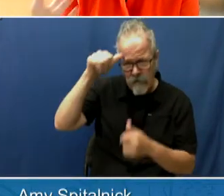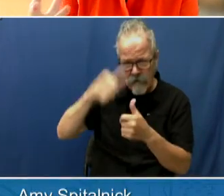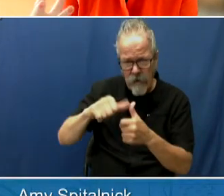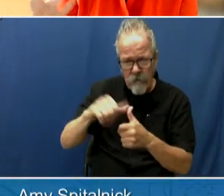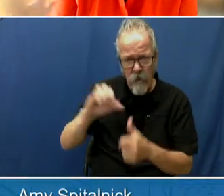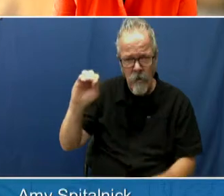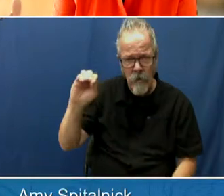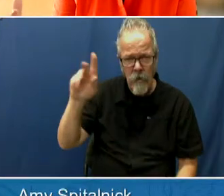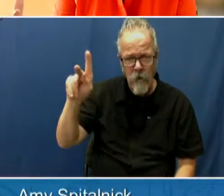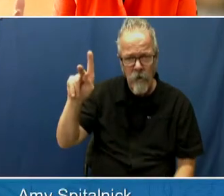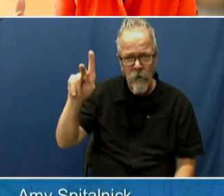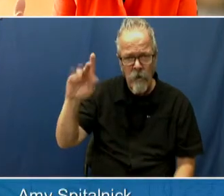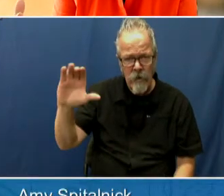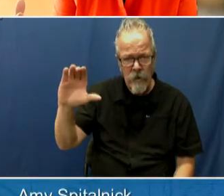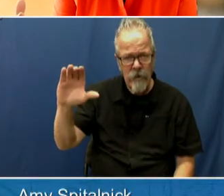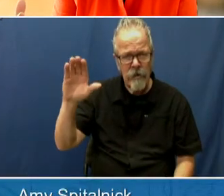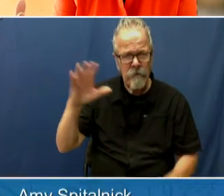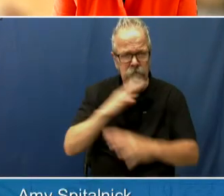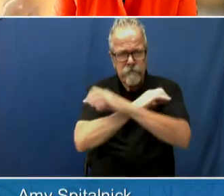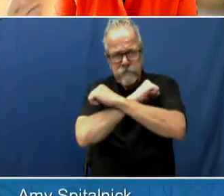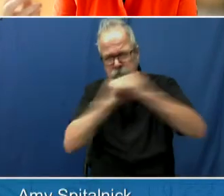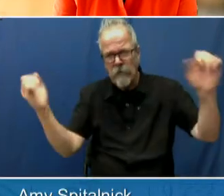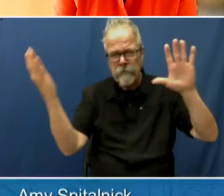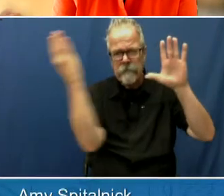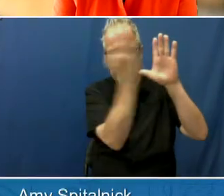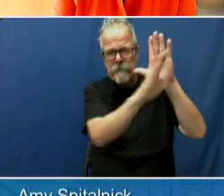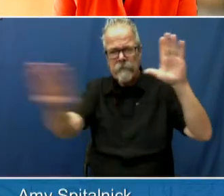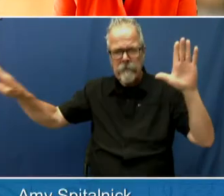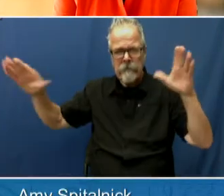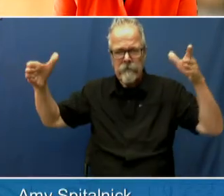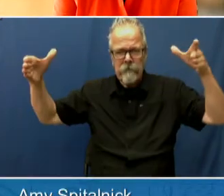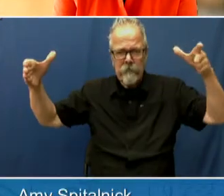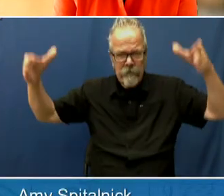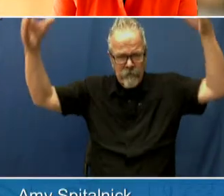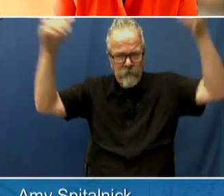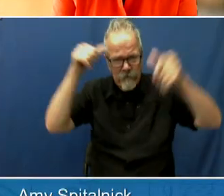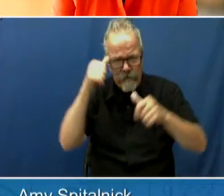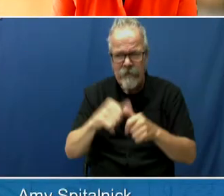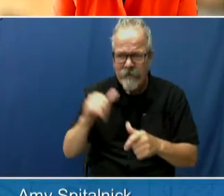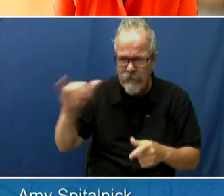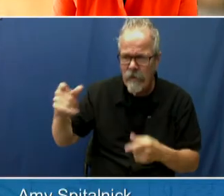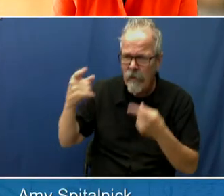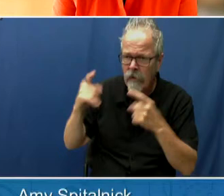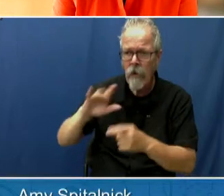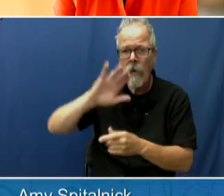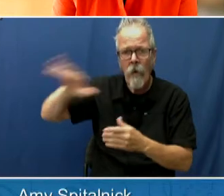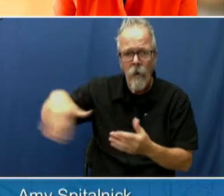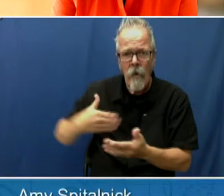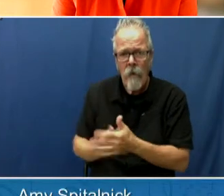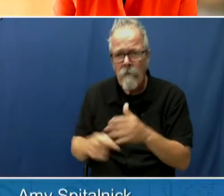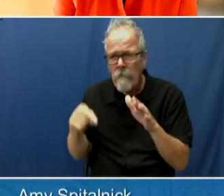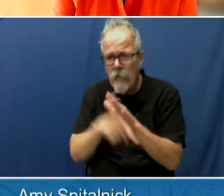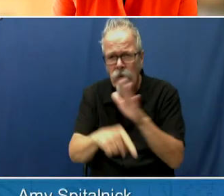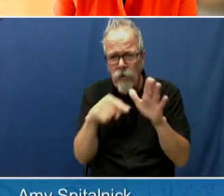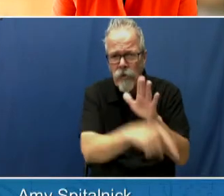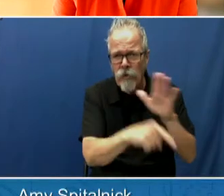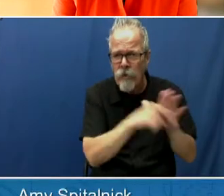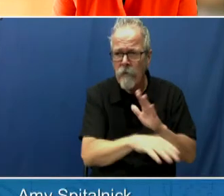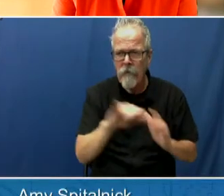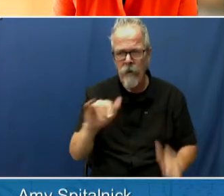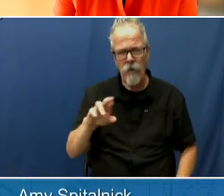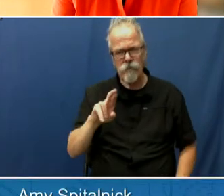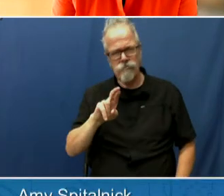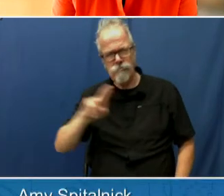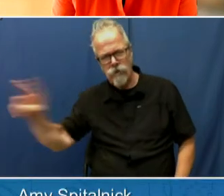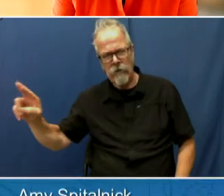both governmental and non-governmental statistics, nearly all extremist-related murders were committed by right-wing extremists. And last year, the Department